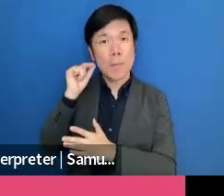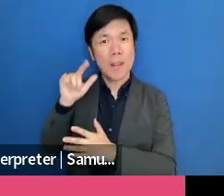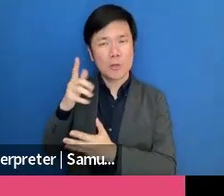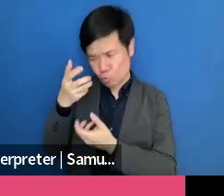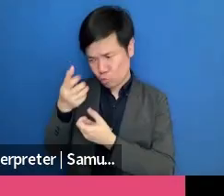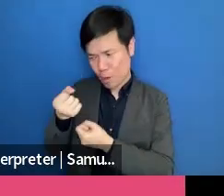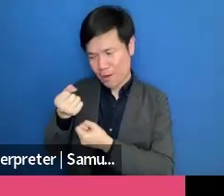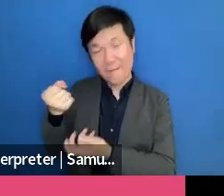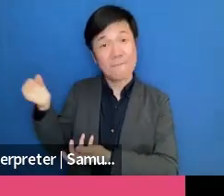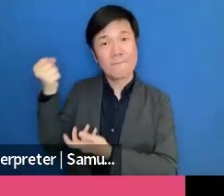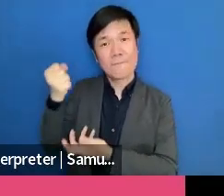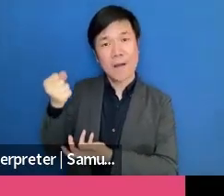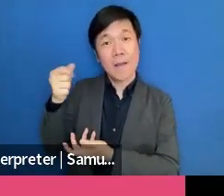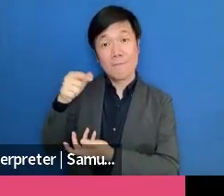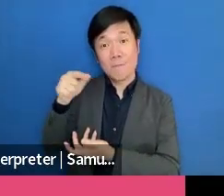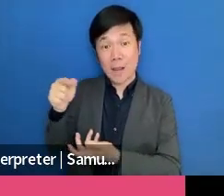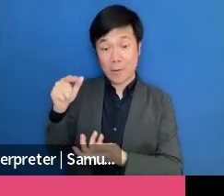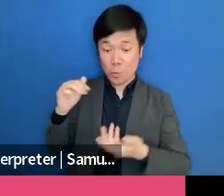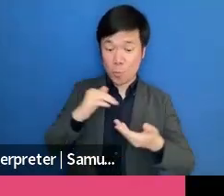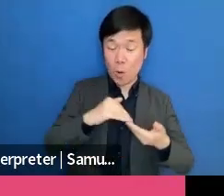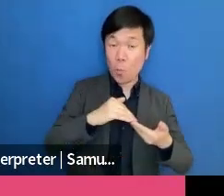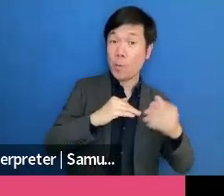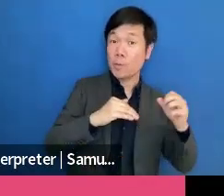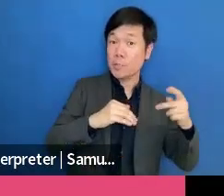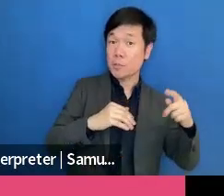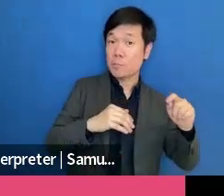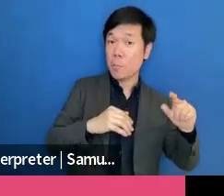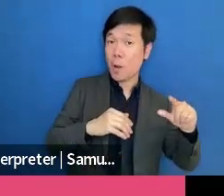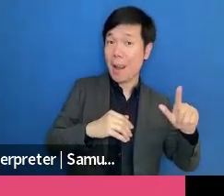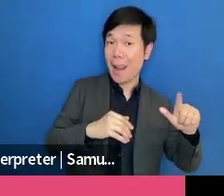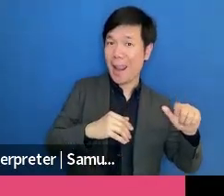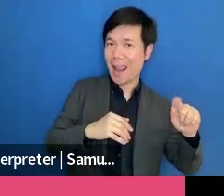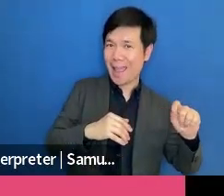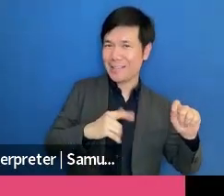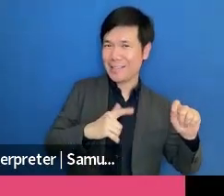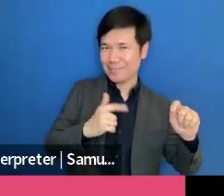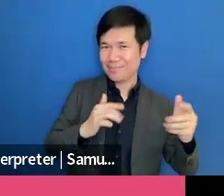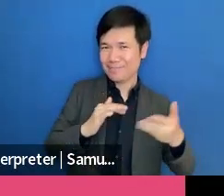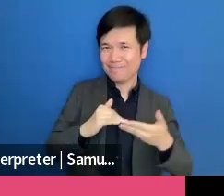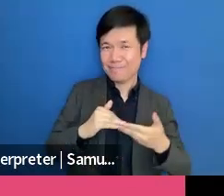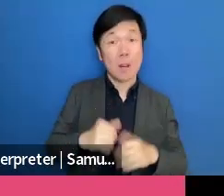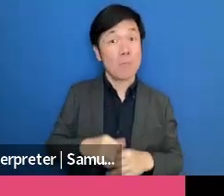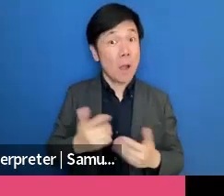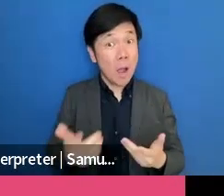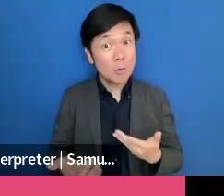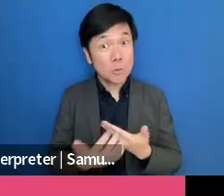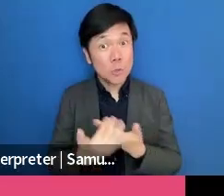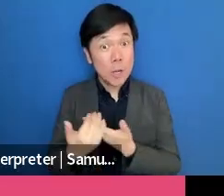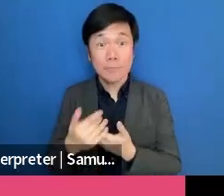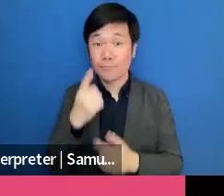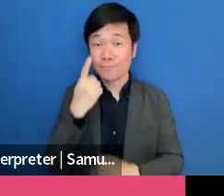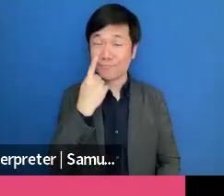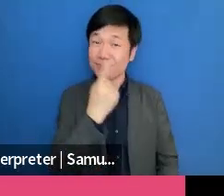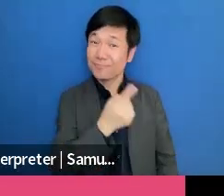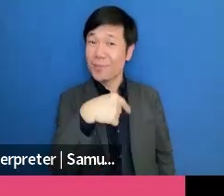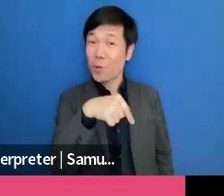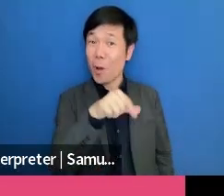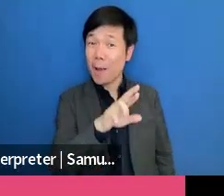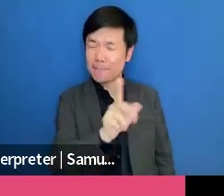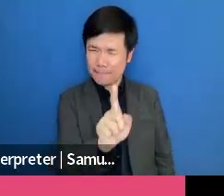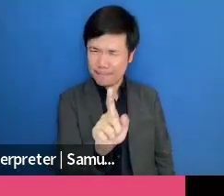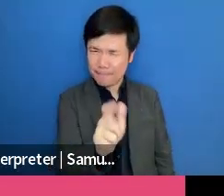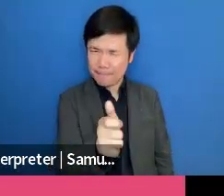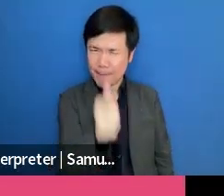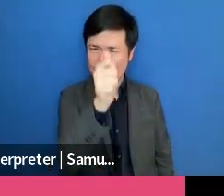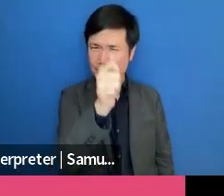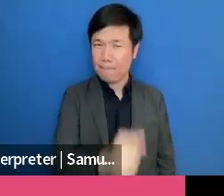in collaboration with Spotlight Initiative. And so to join the discussion, you can actually scan the QR code, and